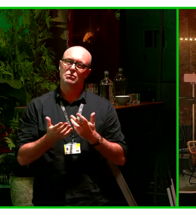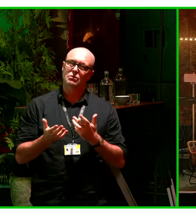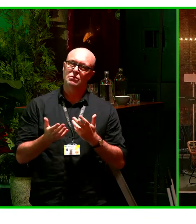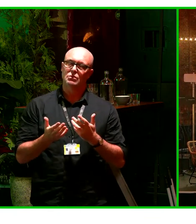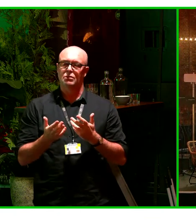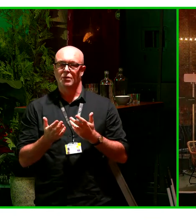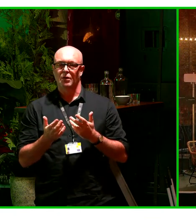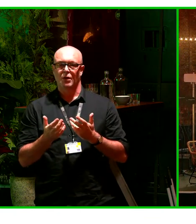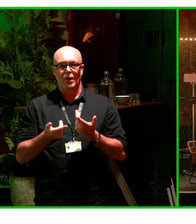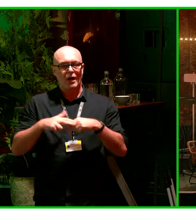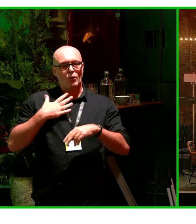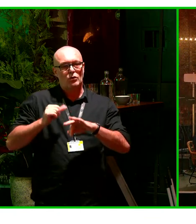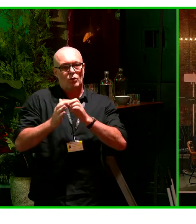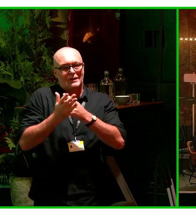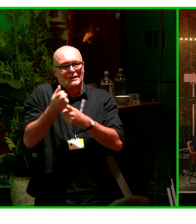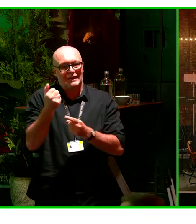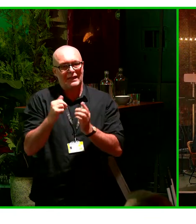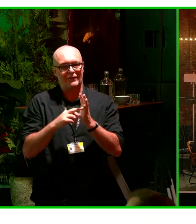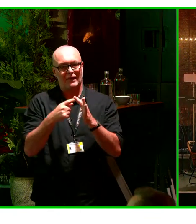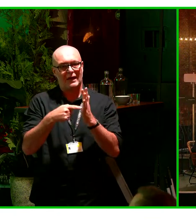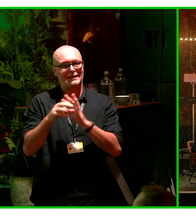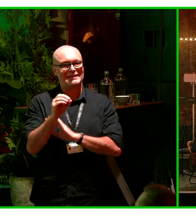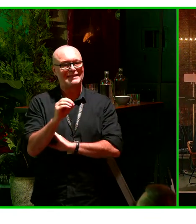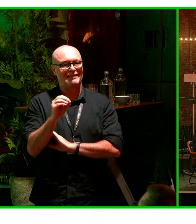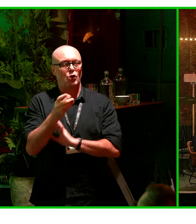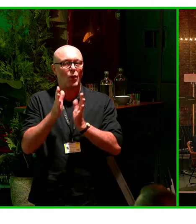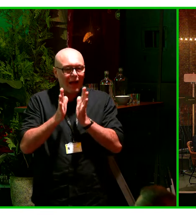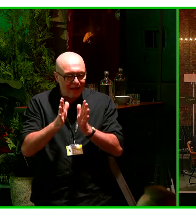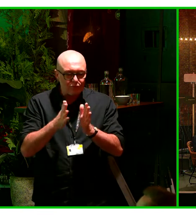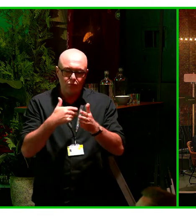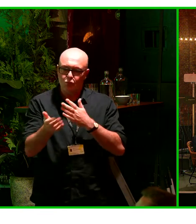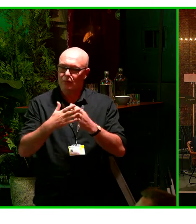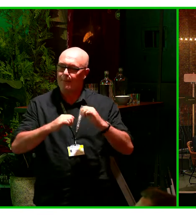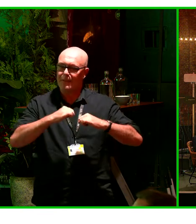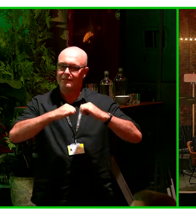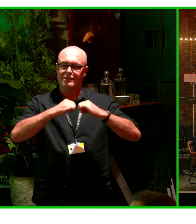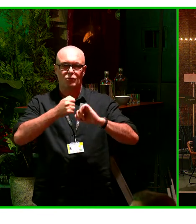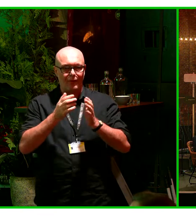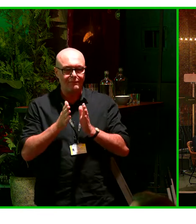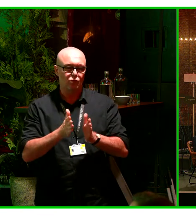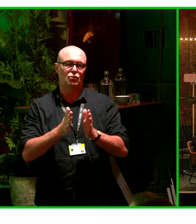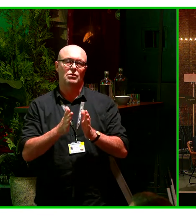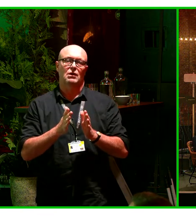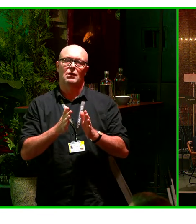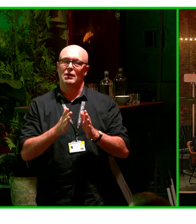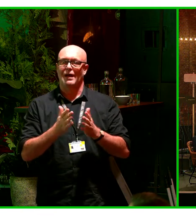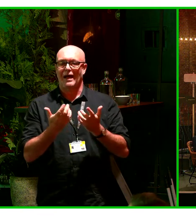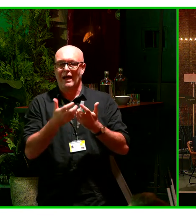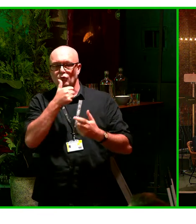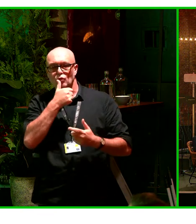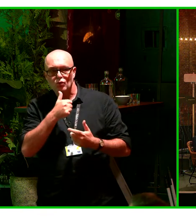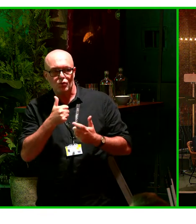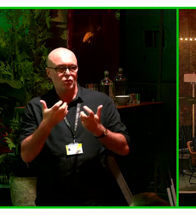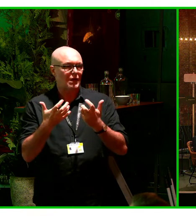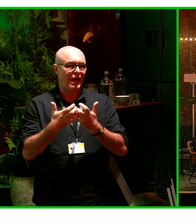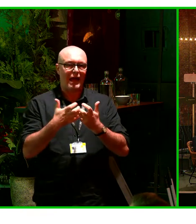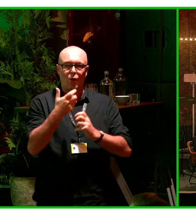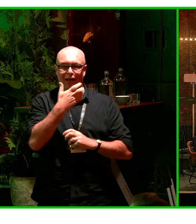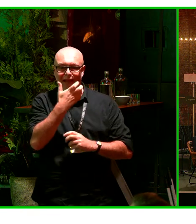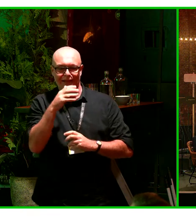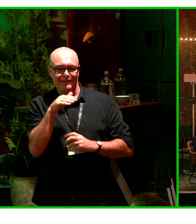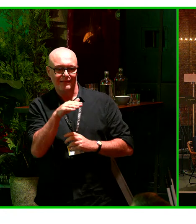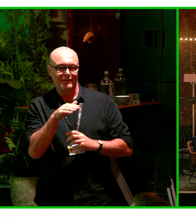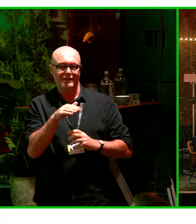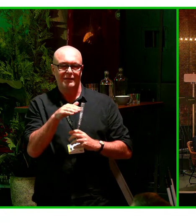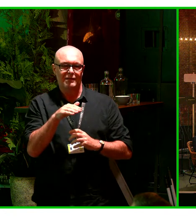to get to net zero, you have to get your buildings in line in terms of how they're used, in terms of how they're heated. There's only